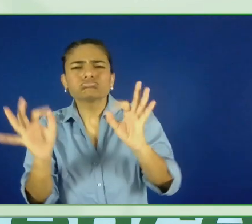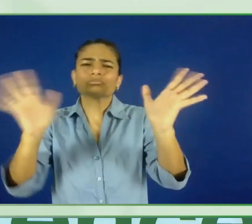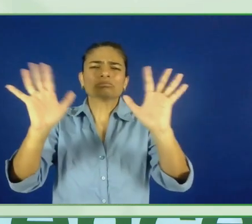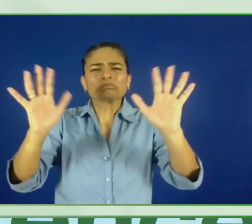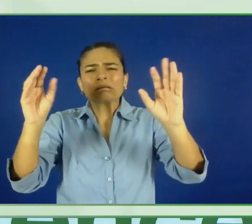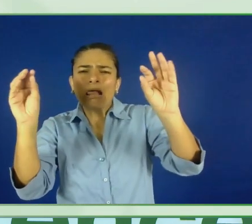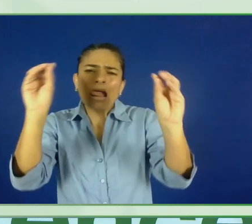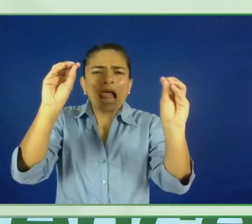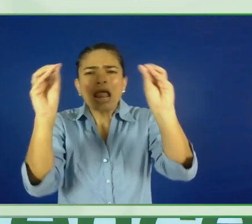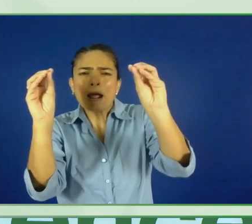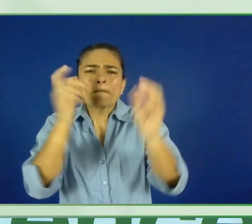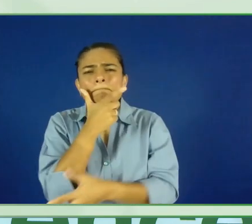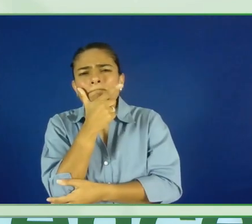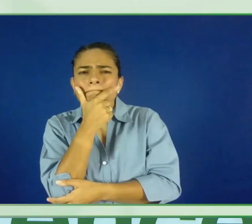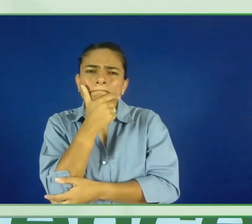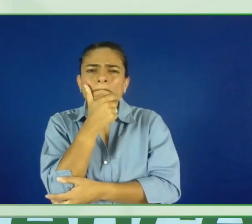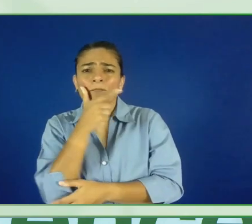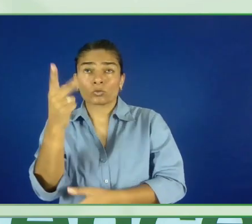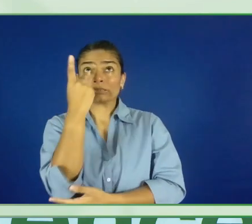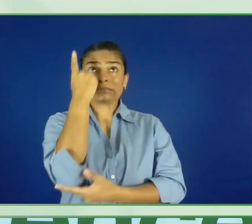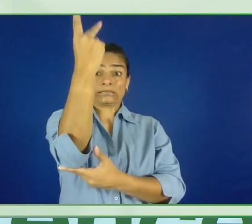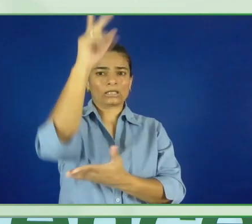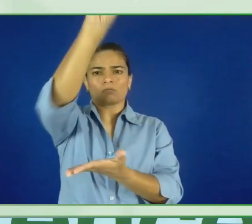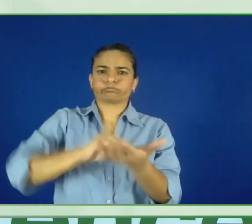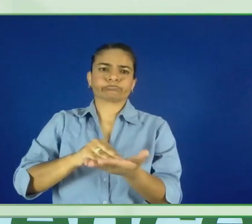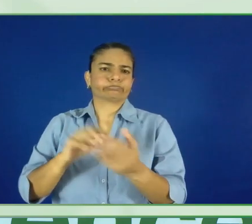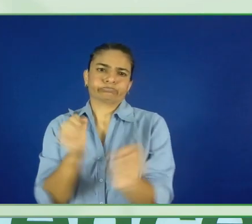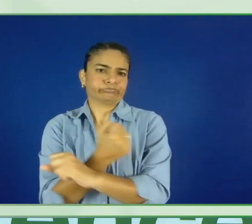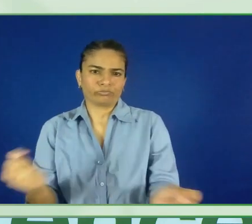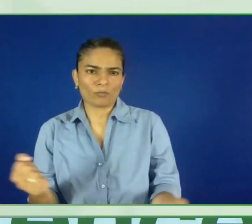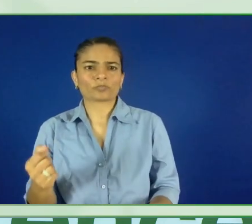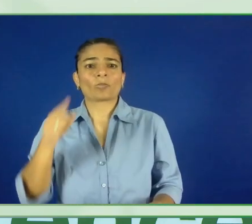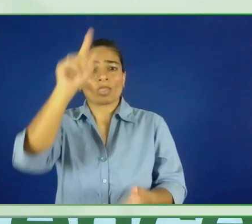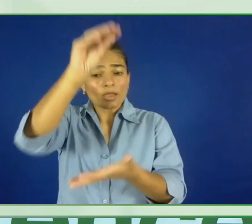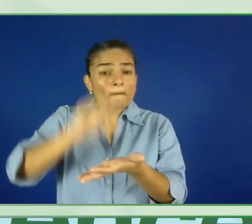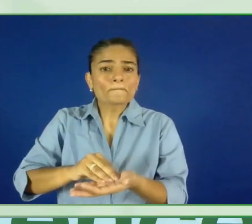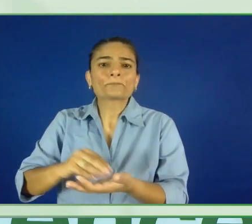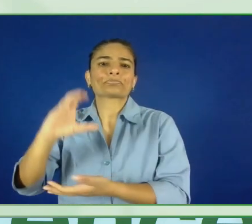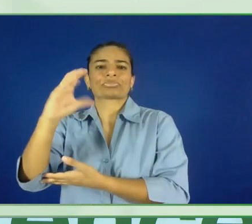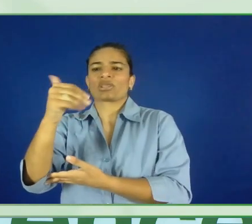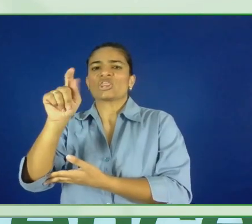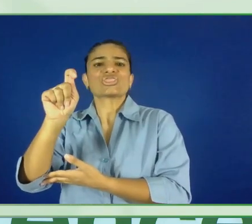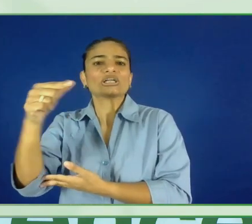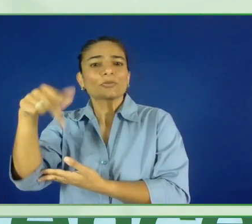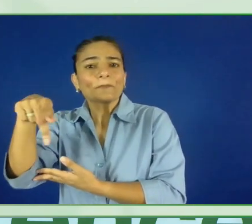or Google Gemini, but you can use it in the booth outside and you can test it there. But what is it?